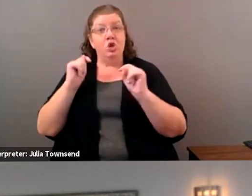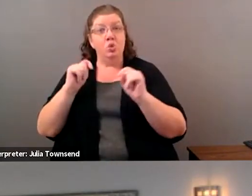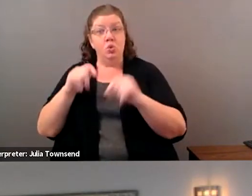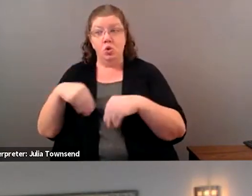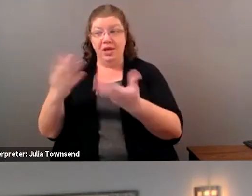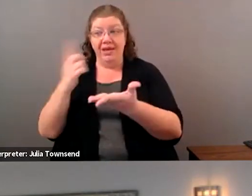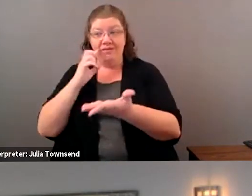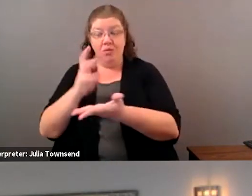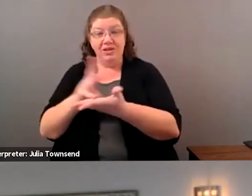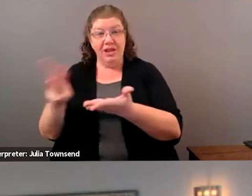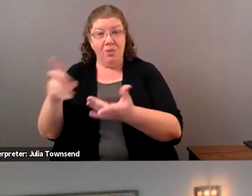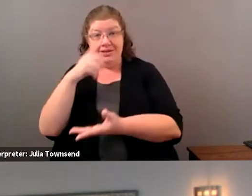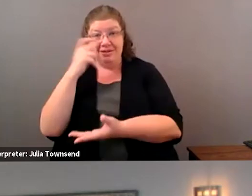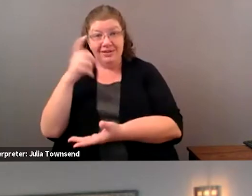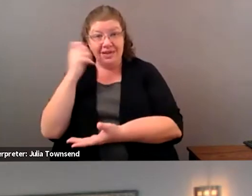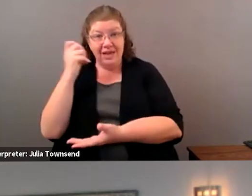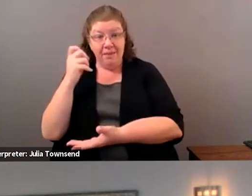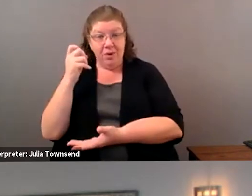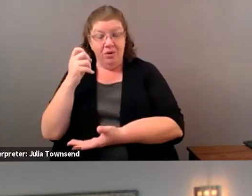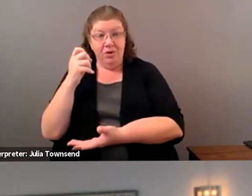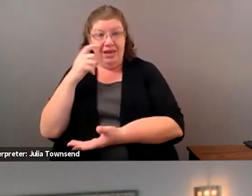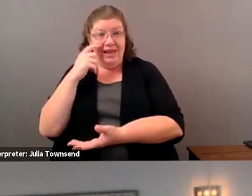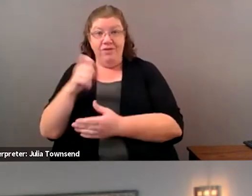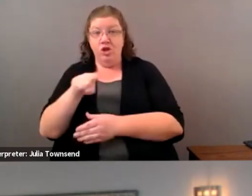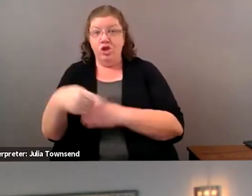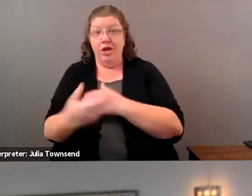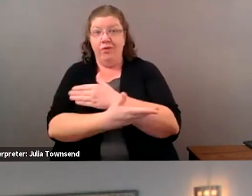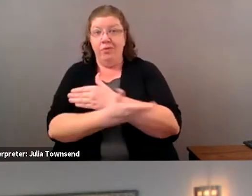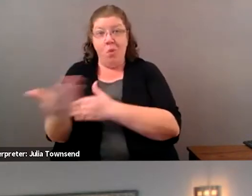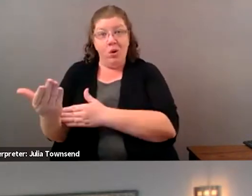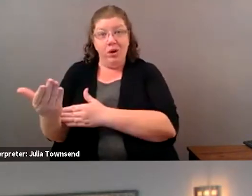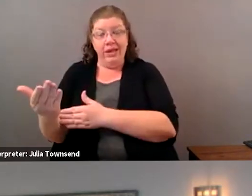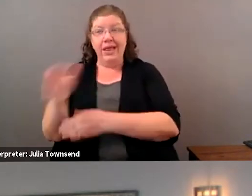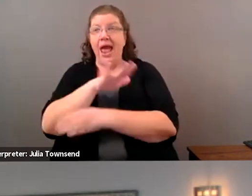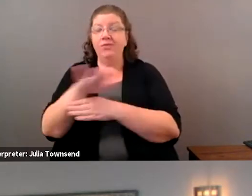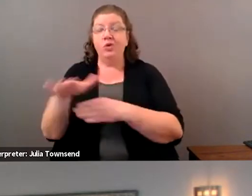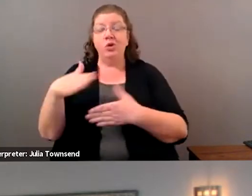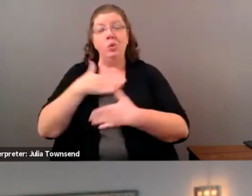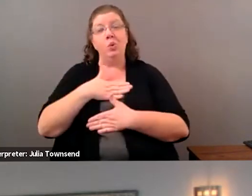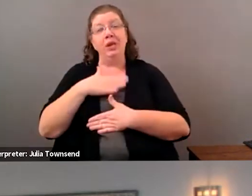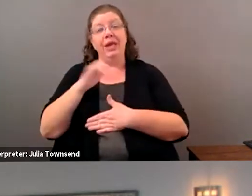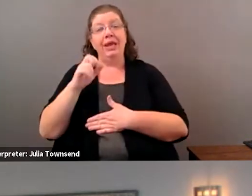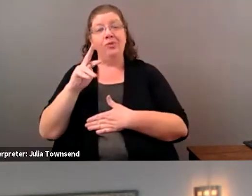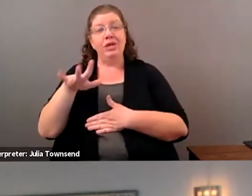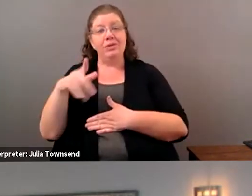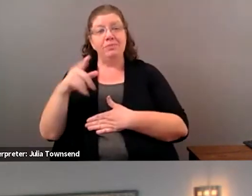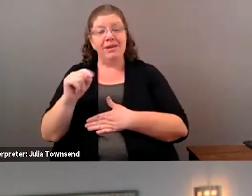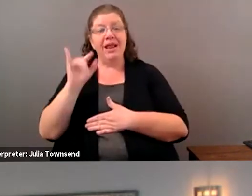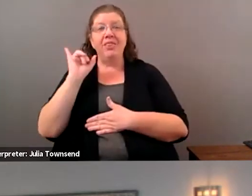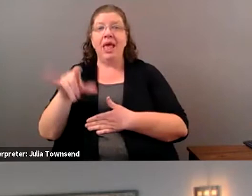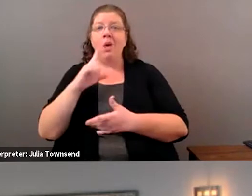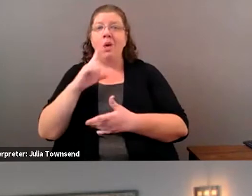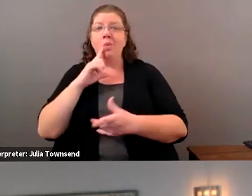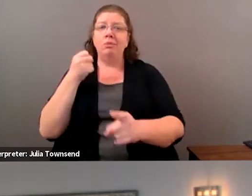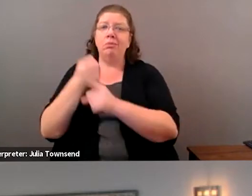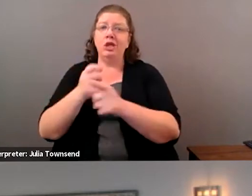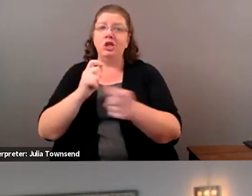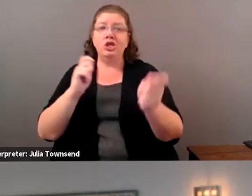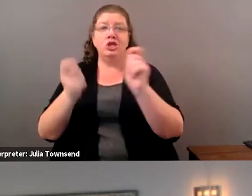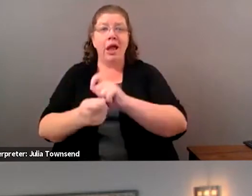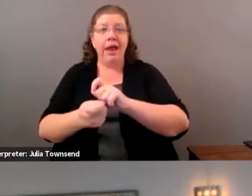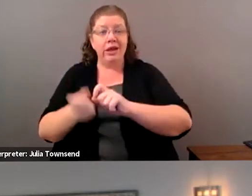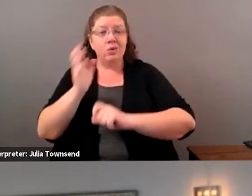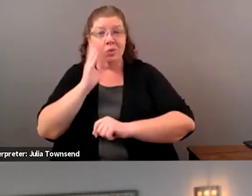6 weeks, even just in the morning, and they could do enrichment afternoon, that would really make meaningful change. And by